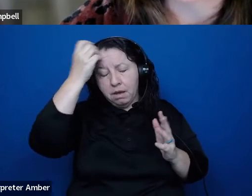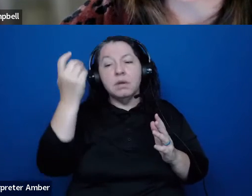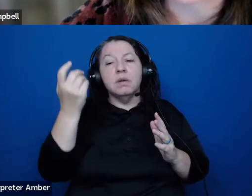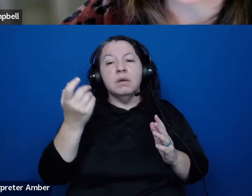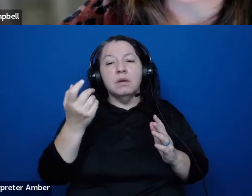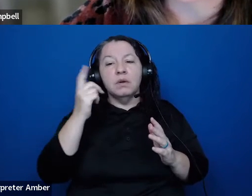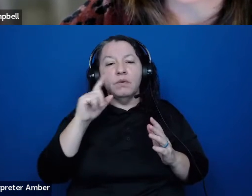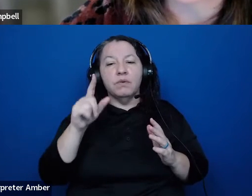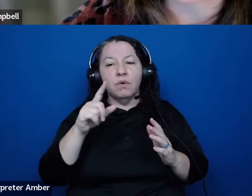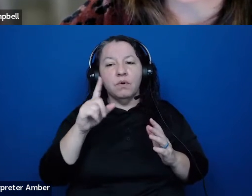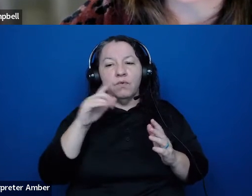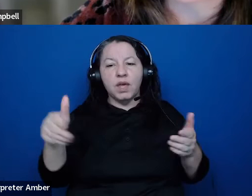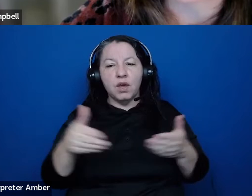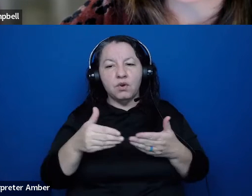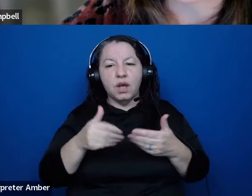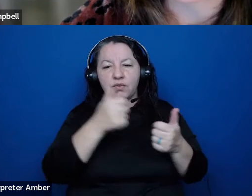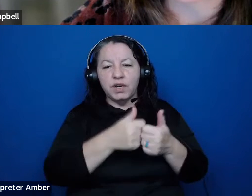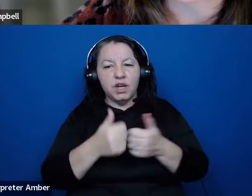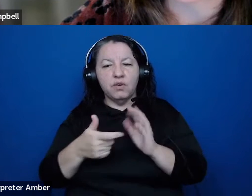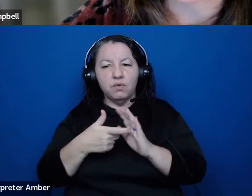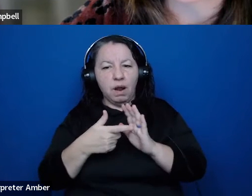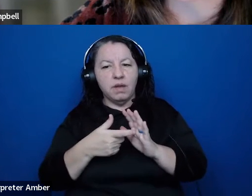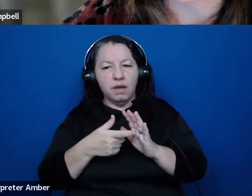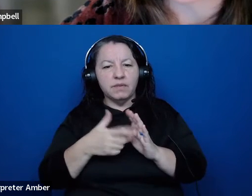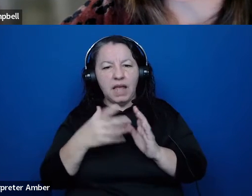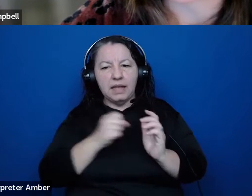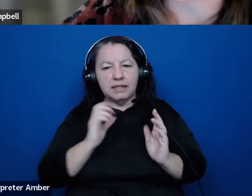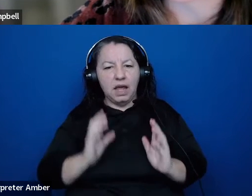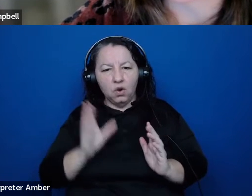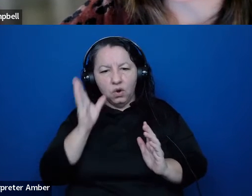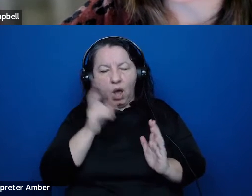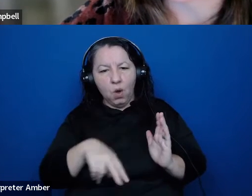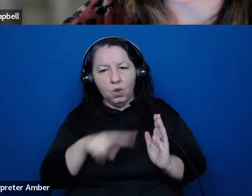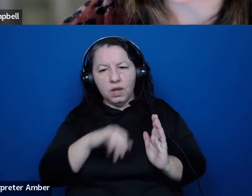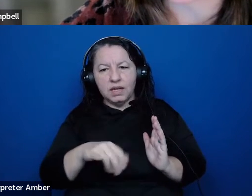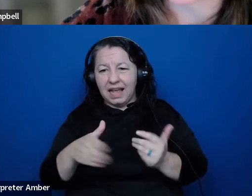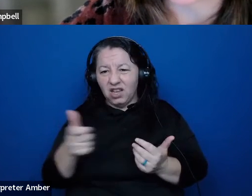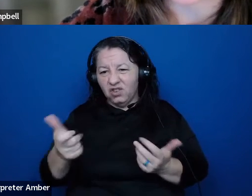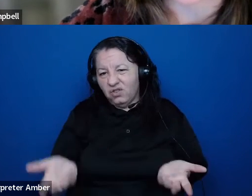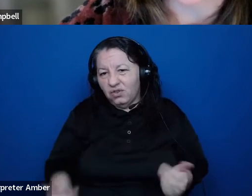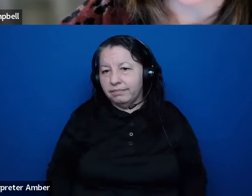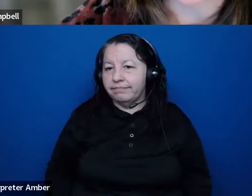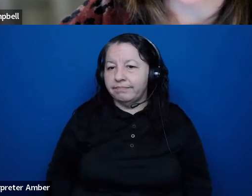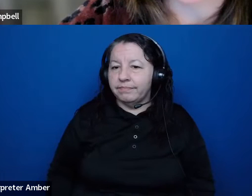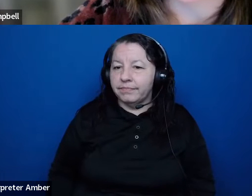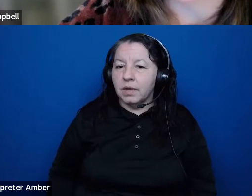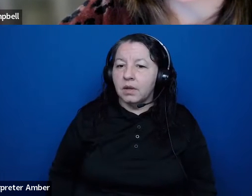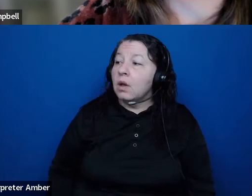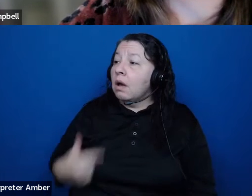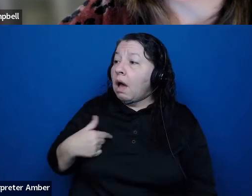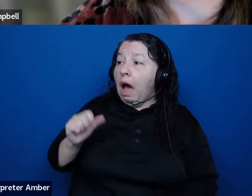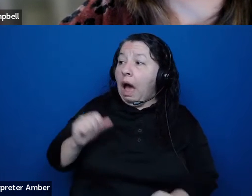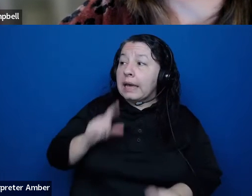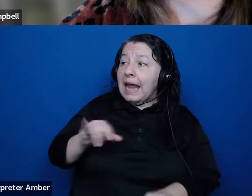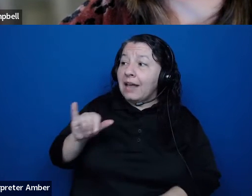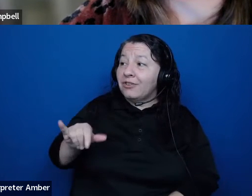introduction for each of the representatives and senators, if that would be easier. I can answer that, Amy,